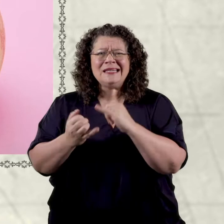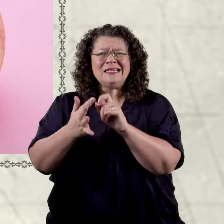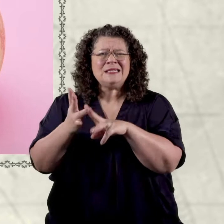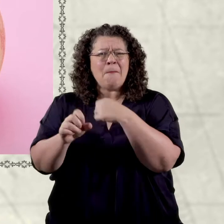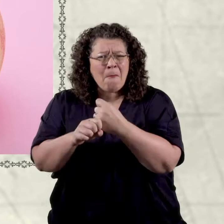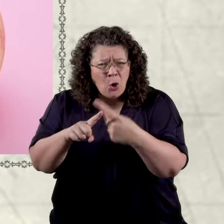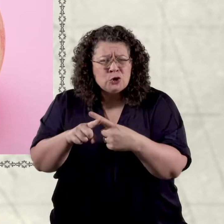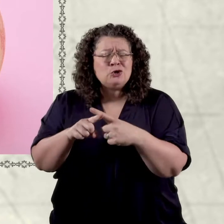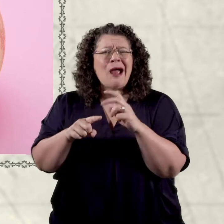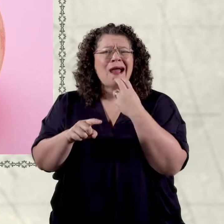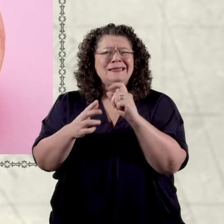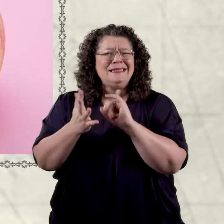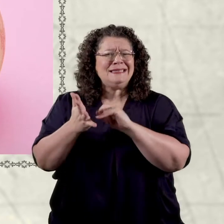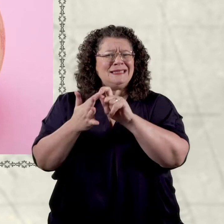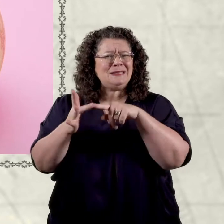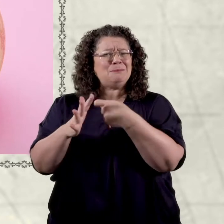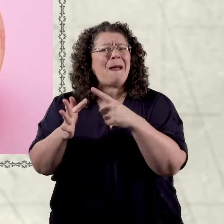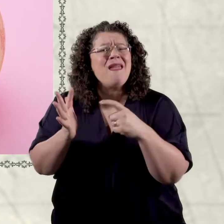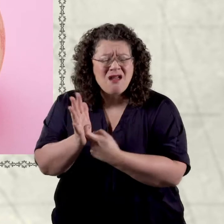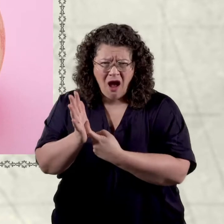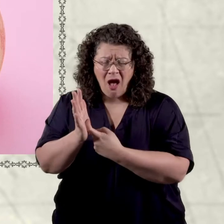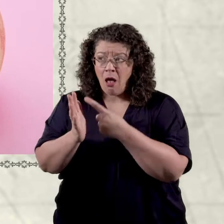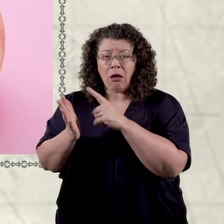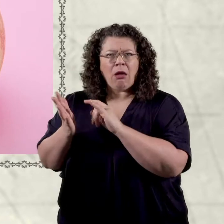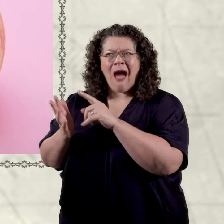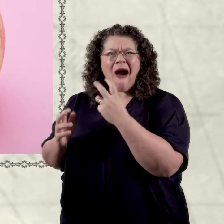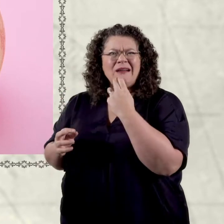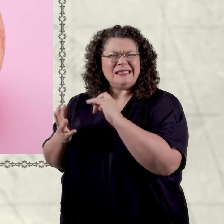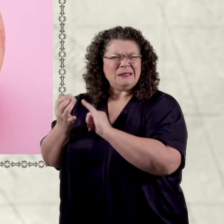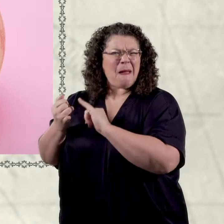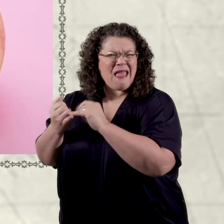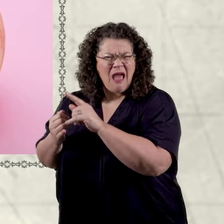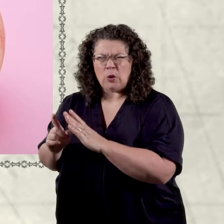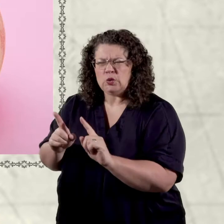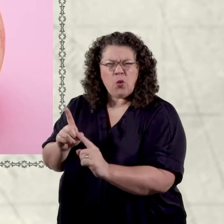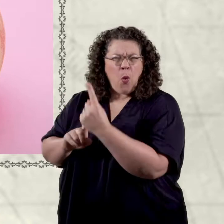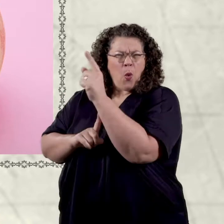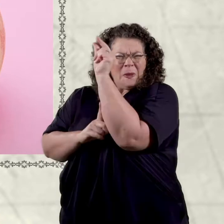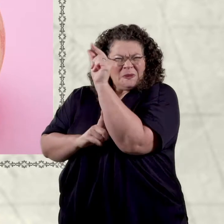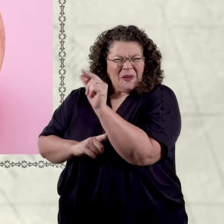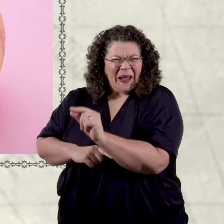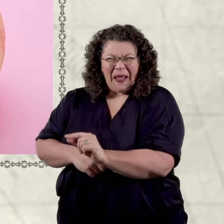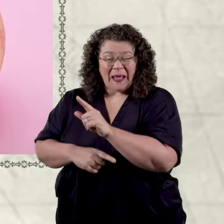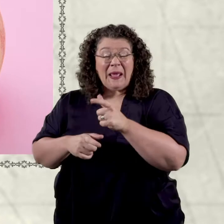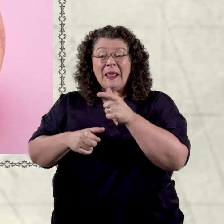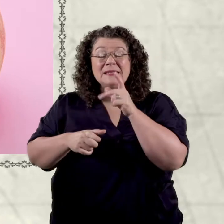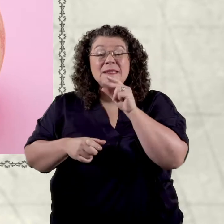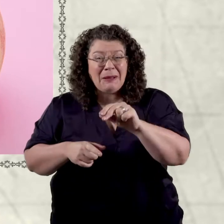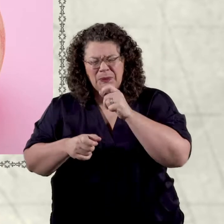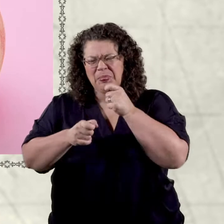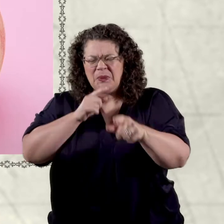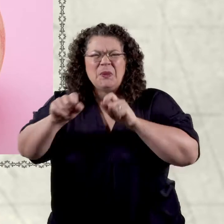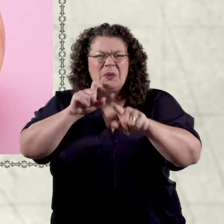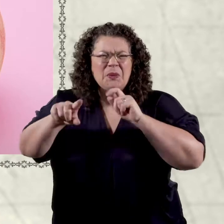Auntie Spiker is tall, skinny, and she spits when she speaks a chavi. Imagine what kind of